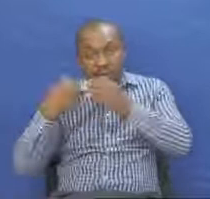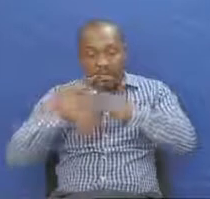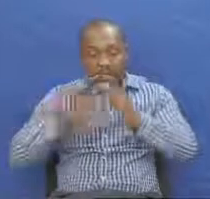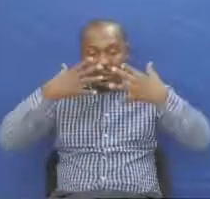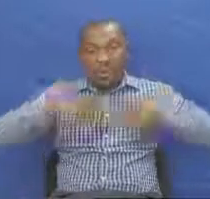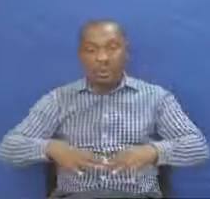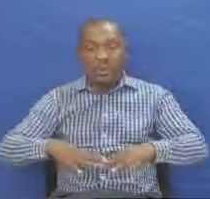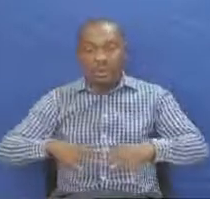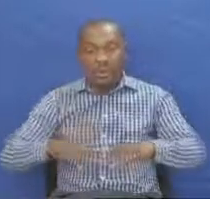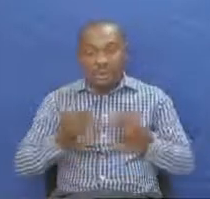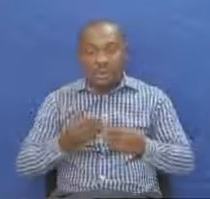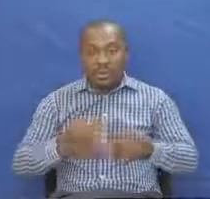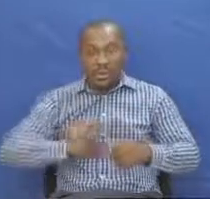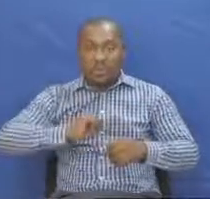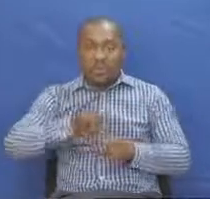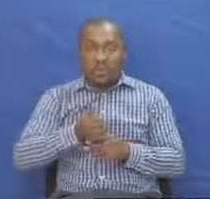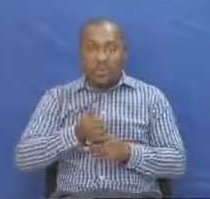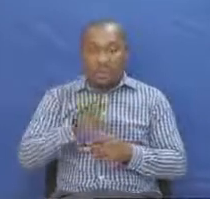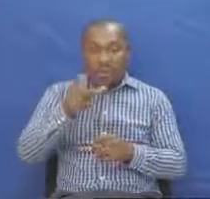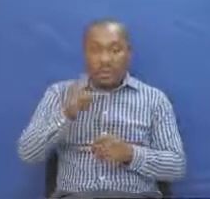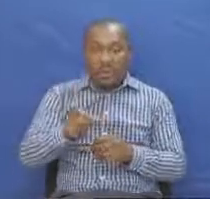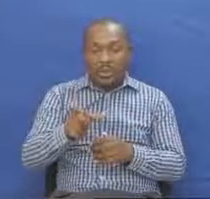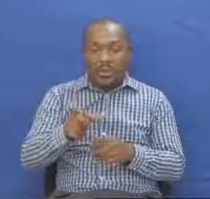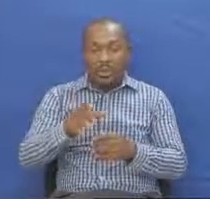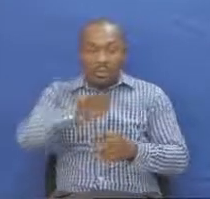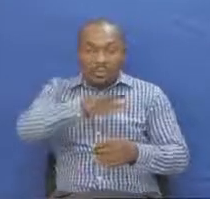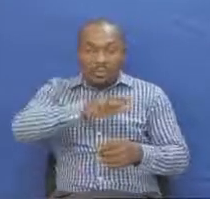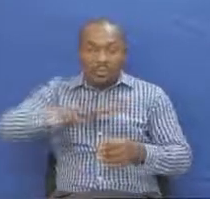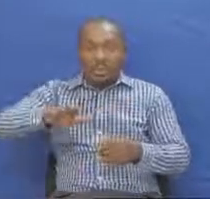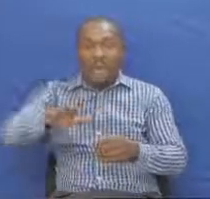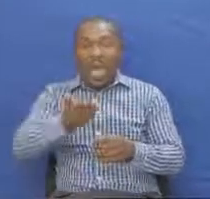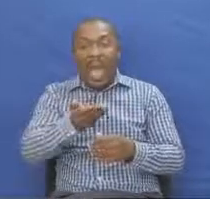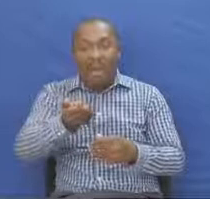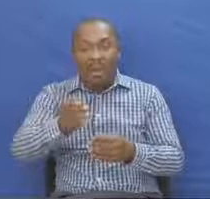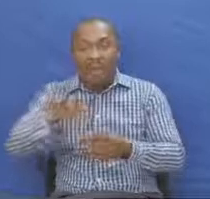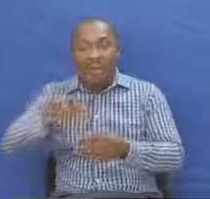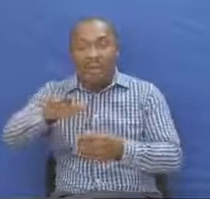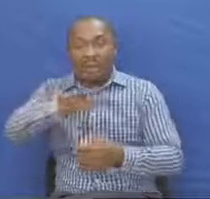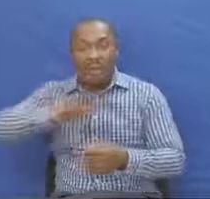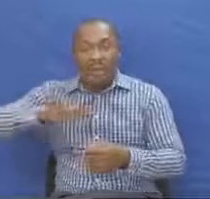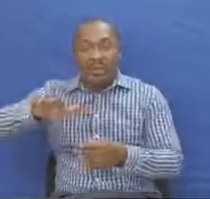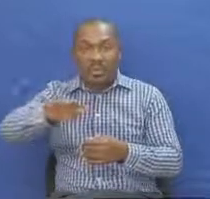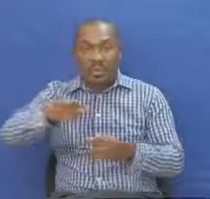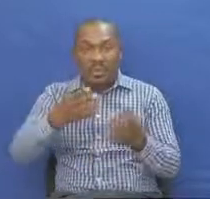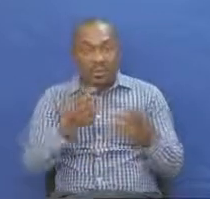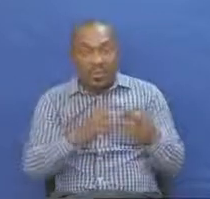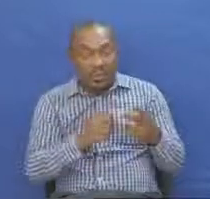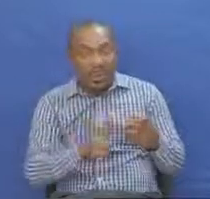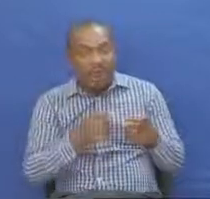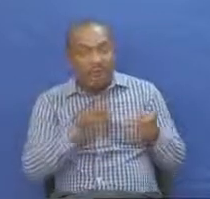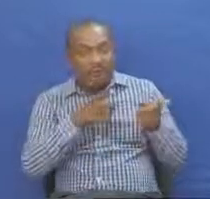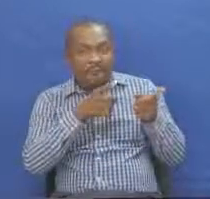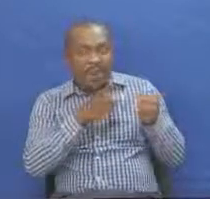to maybe fighting against diseases and pathogens. So development is just simply, we can define it as a change